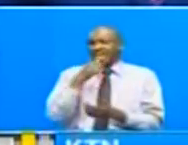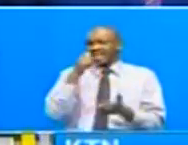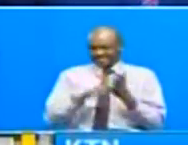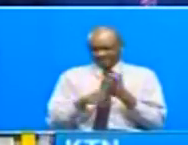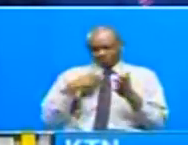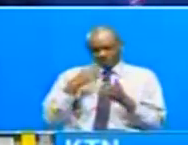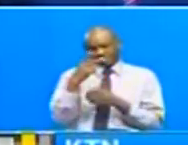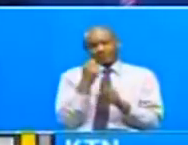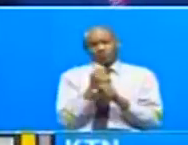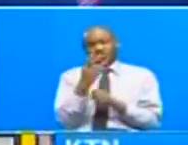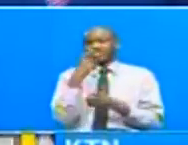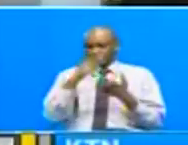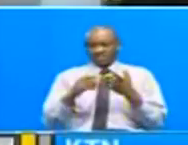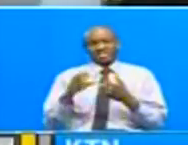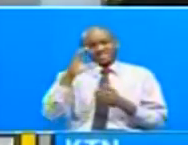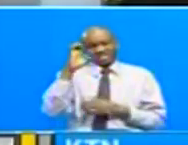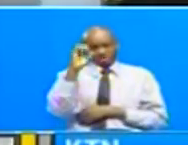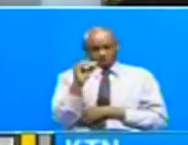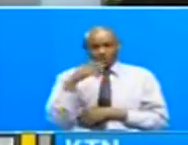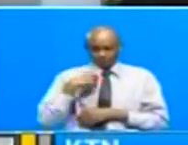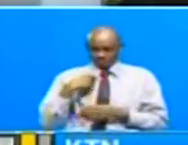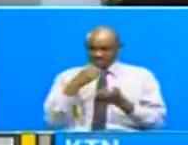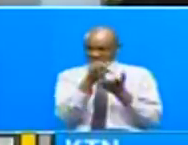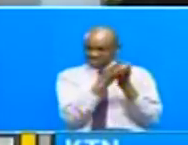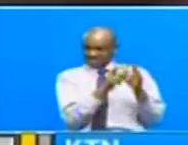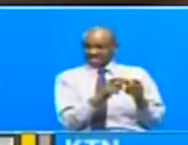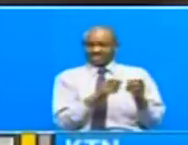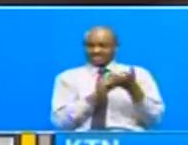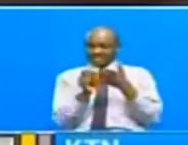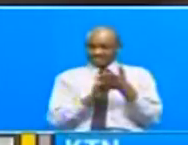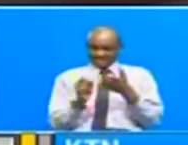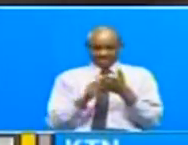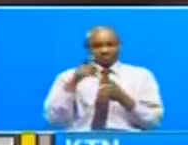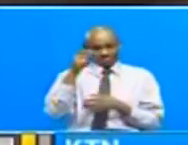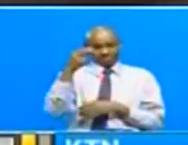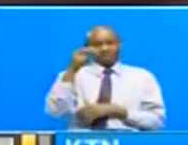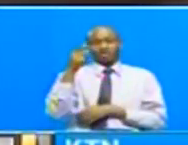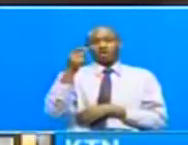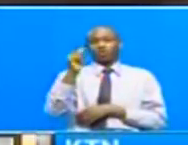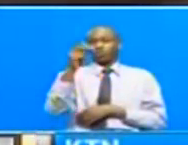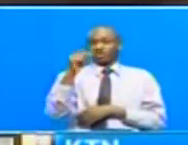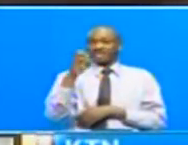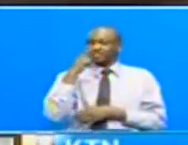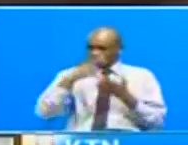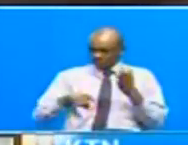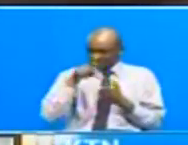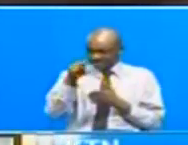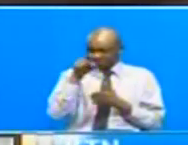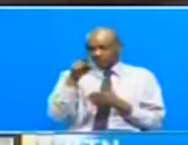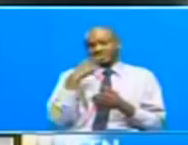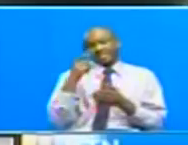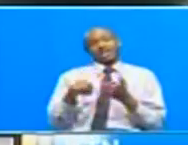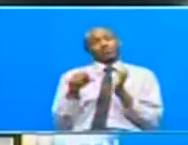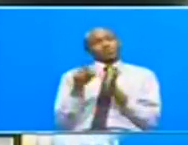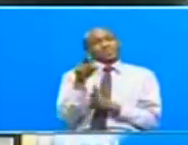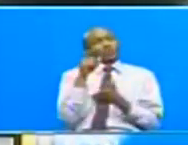May 14, 2015 to the bank's chief executive from Treasury Principal Secretary Dr. Kamau Thuge has in recent past taken the center stage of the